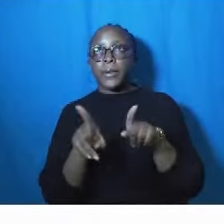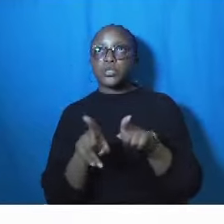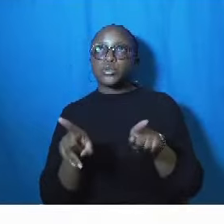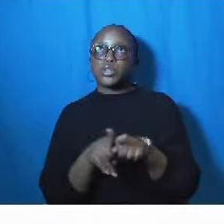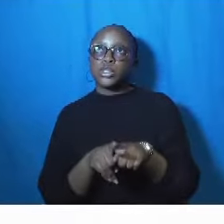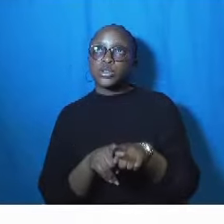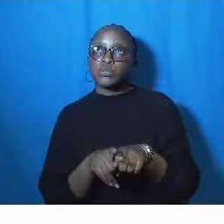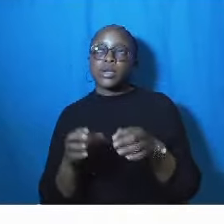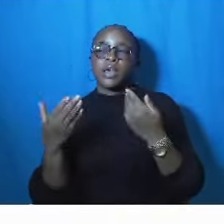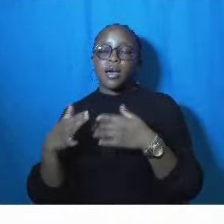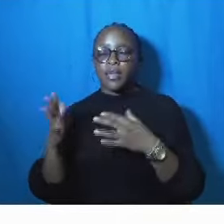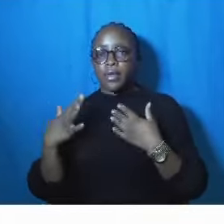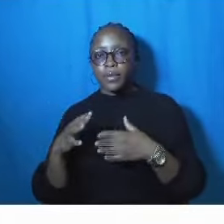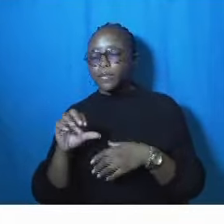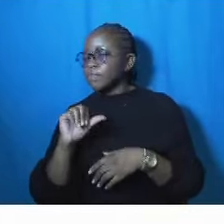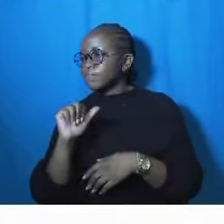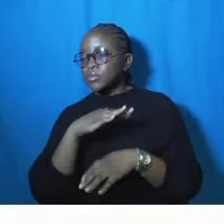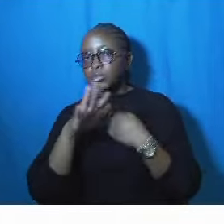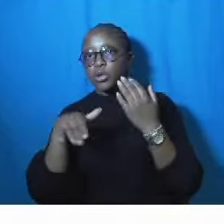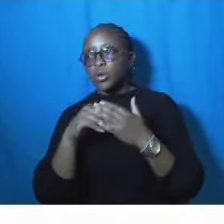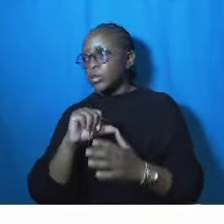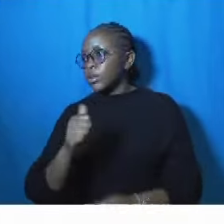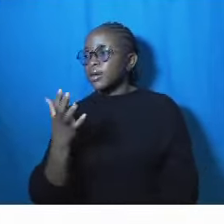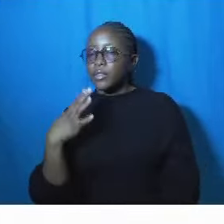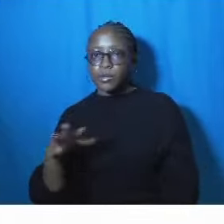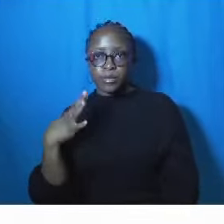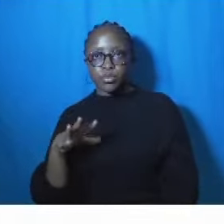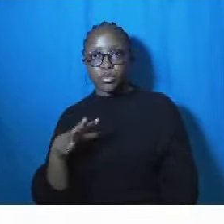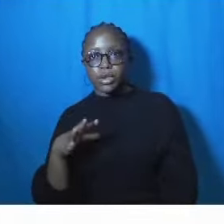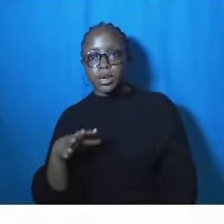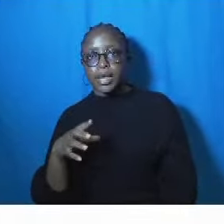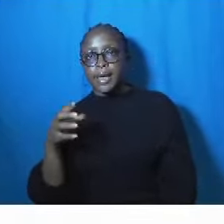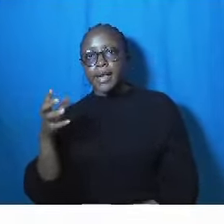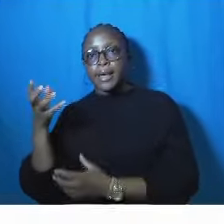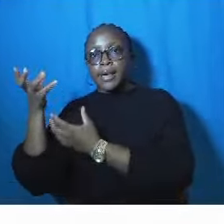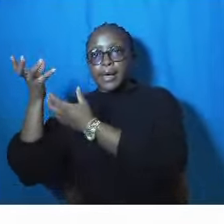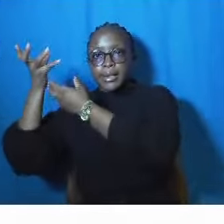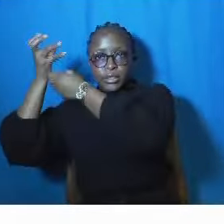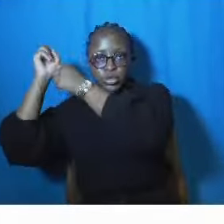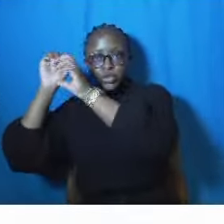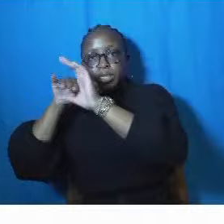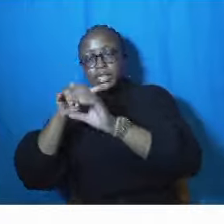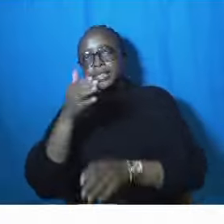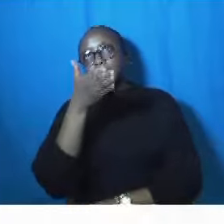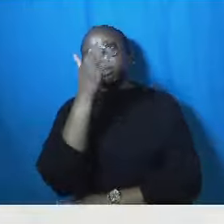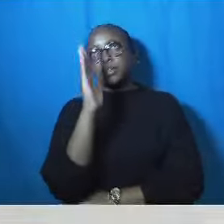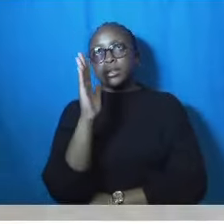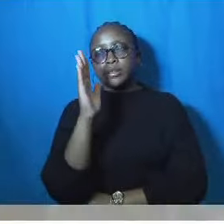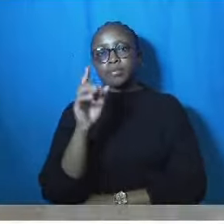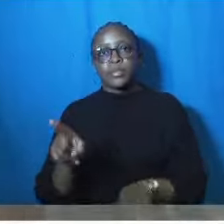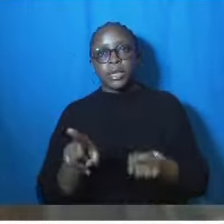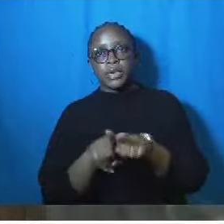of the peoples through faith and trust in God. Just us, Christ is his